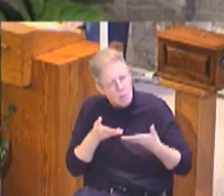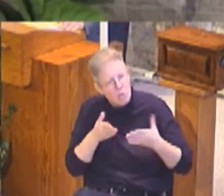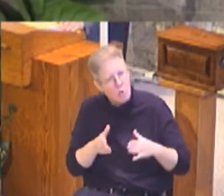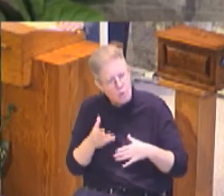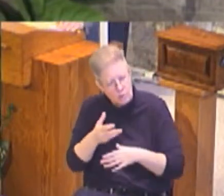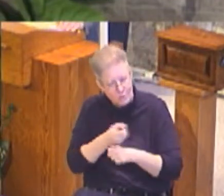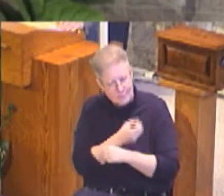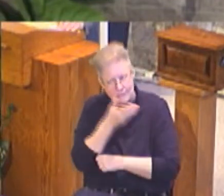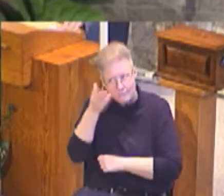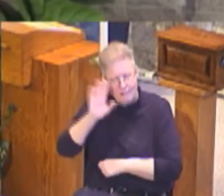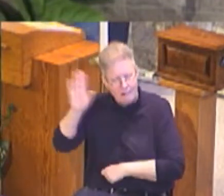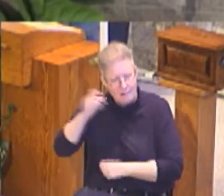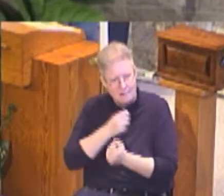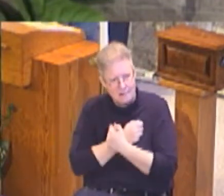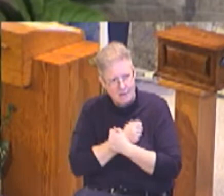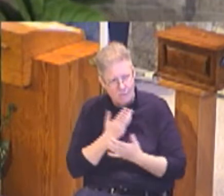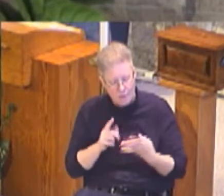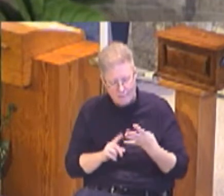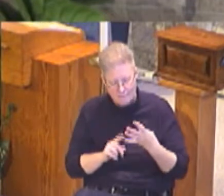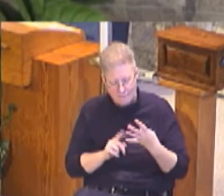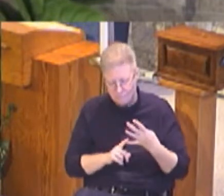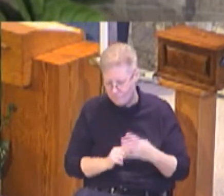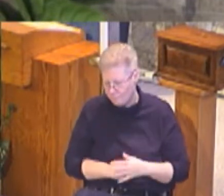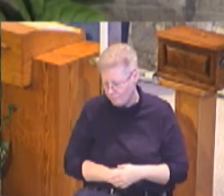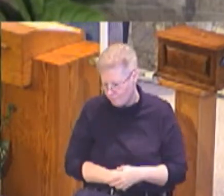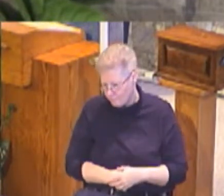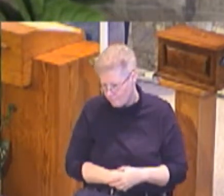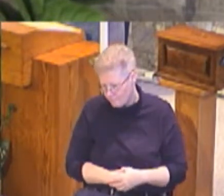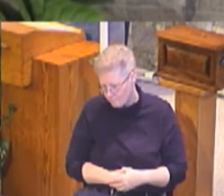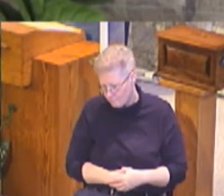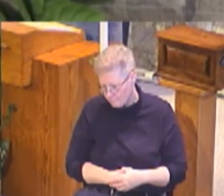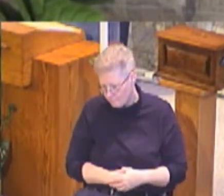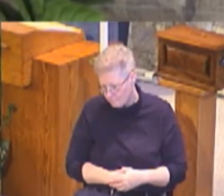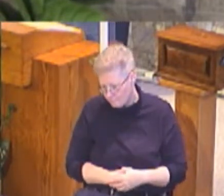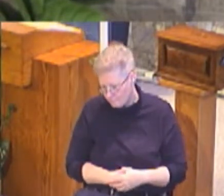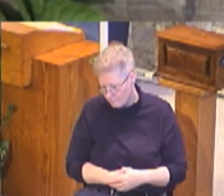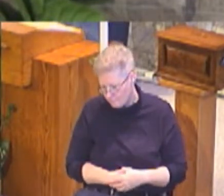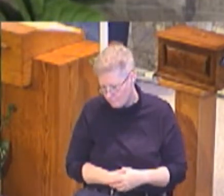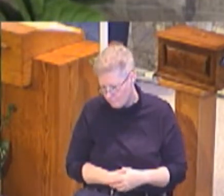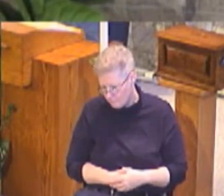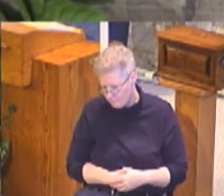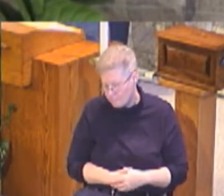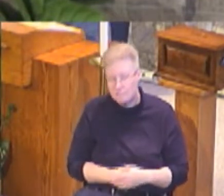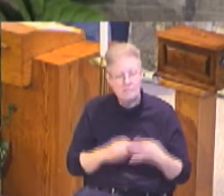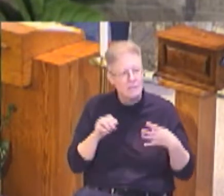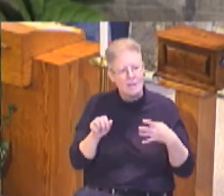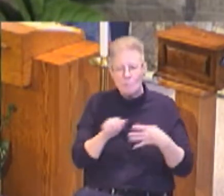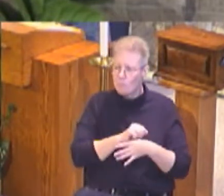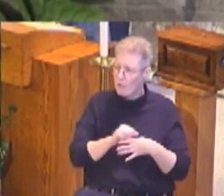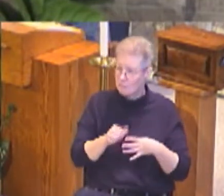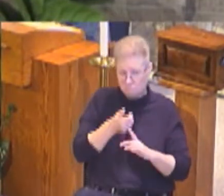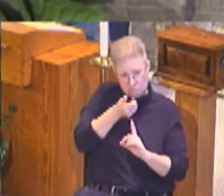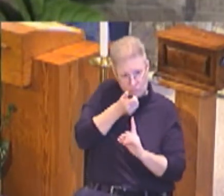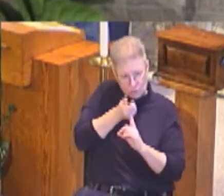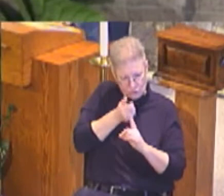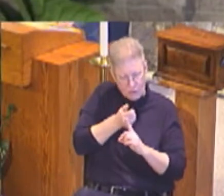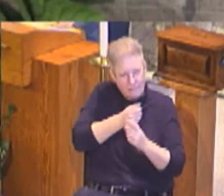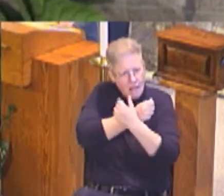God's love, is to practice extending your love to everybody in your